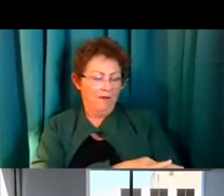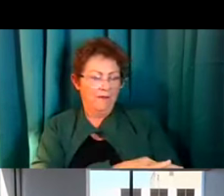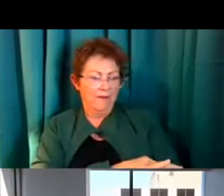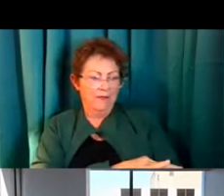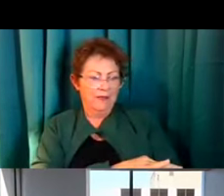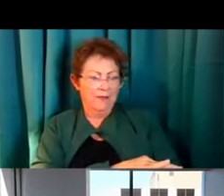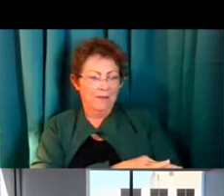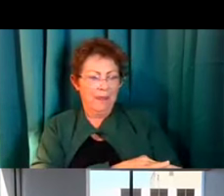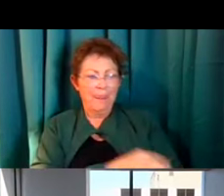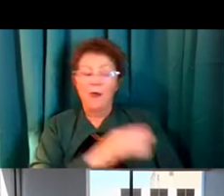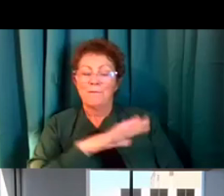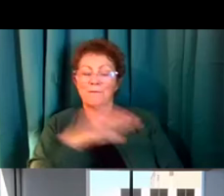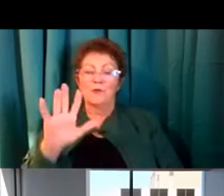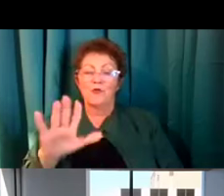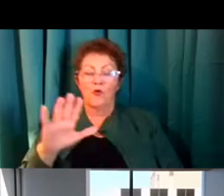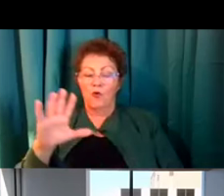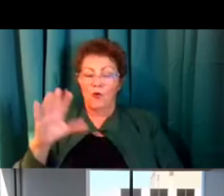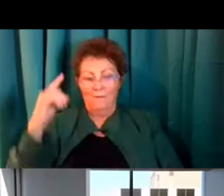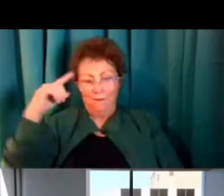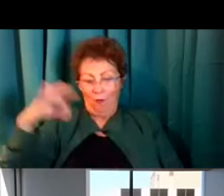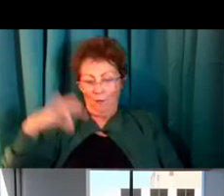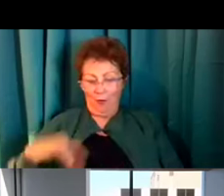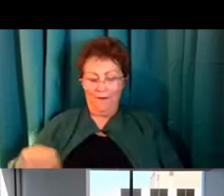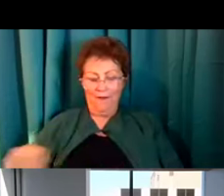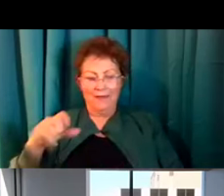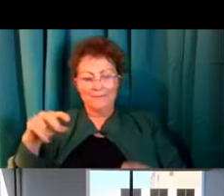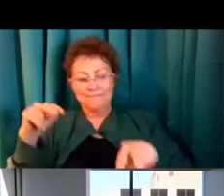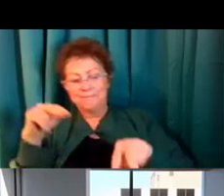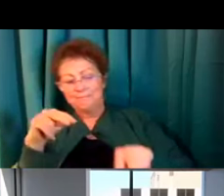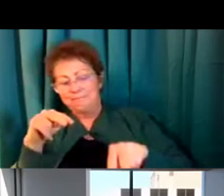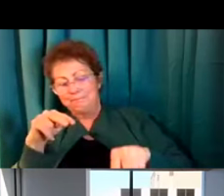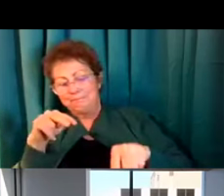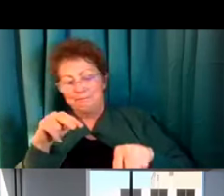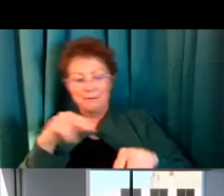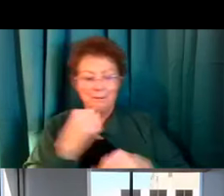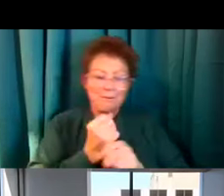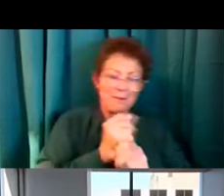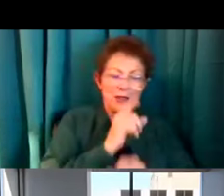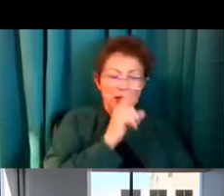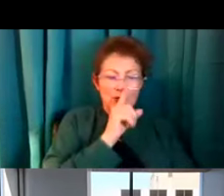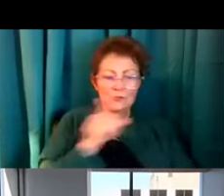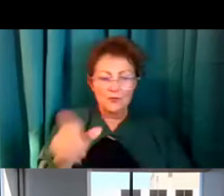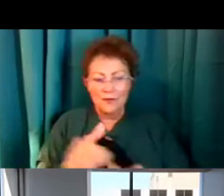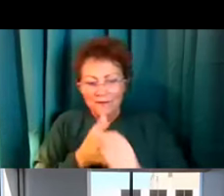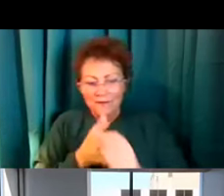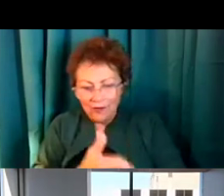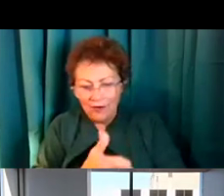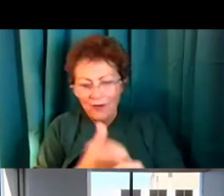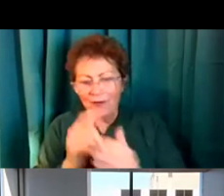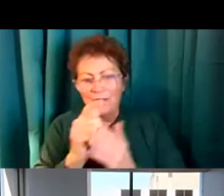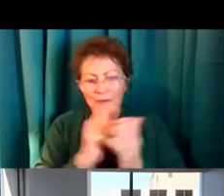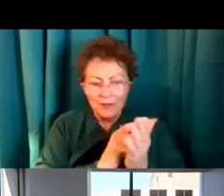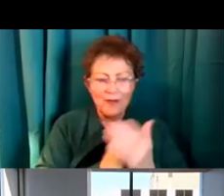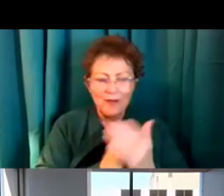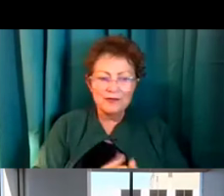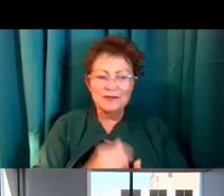your for-profit has sort of a watchdog, a sentinel, to try to make sure that you're continuing to pursue your